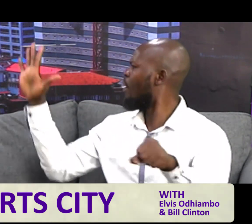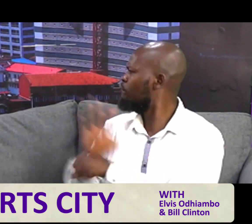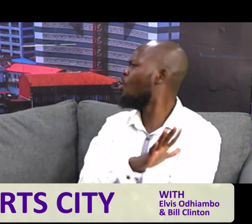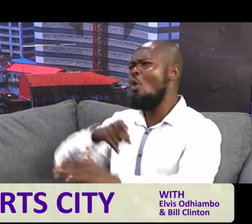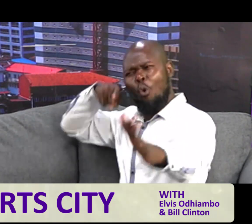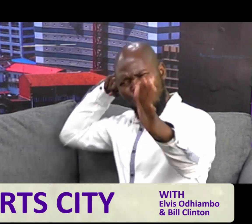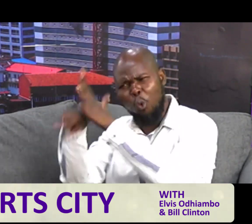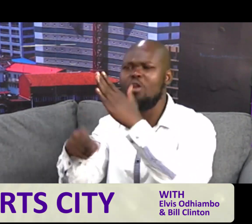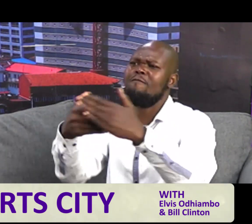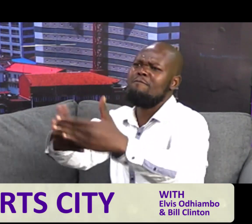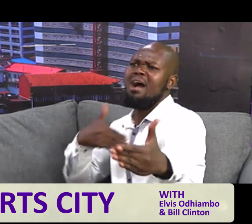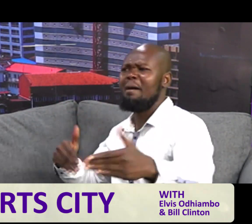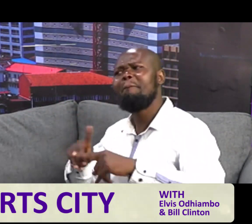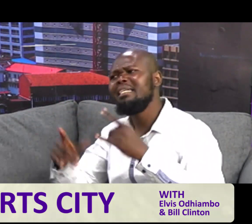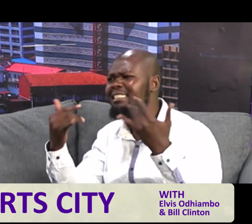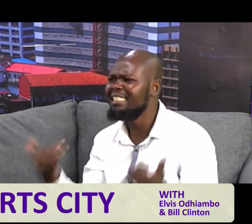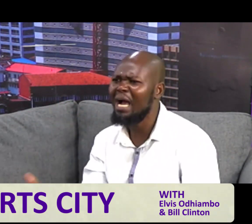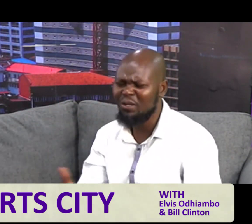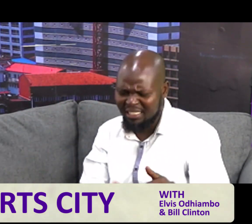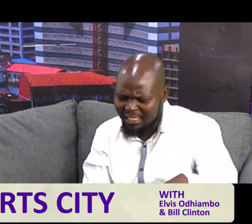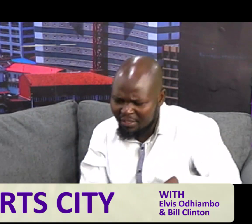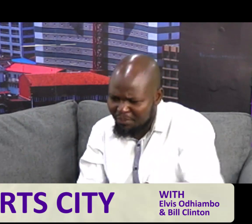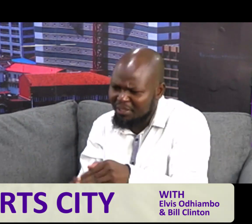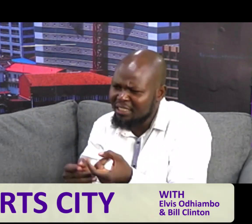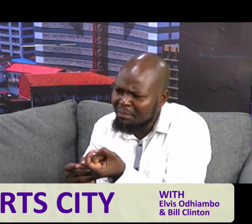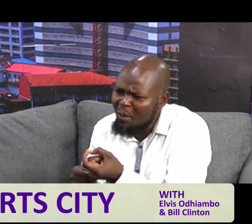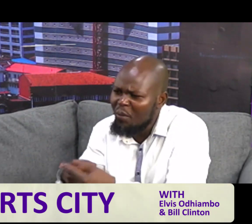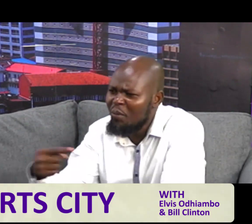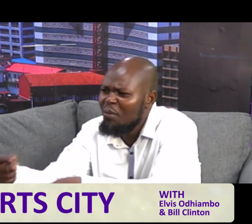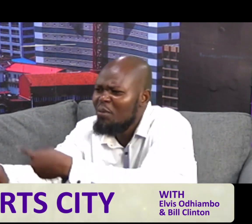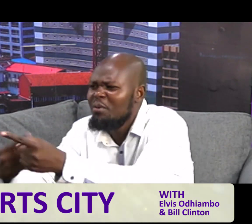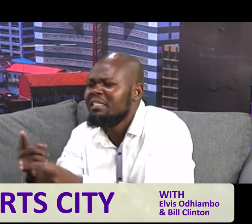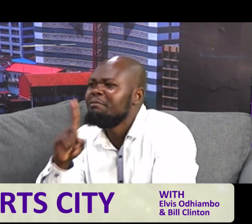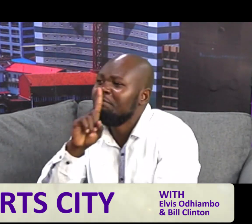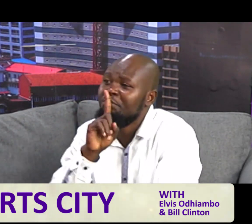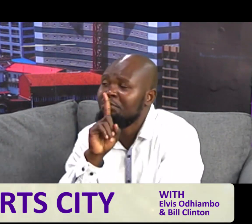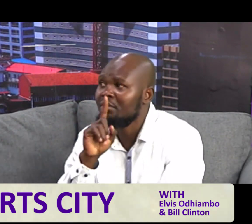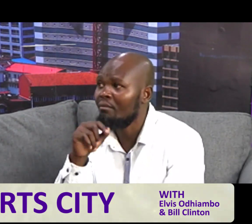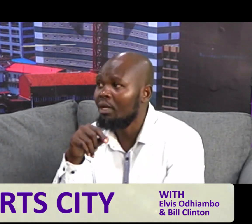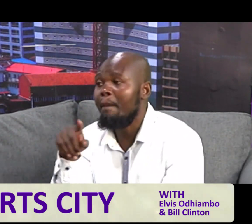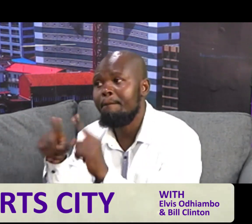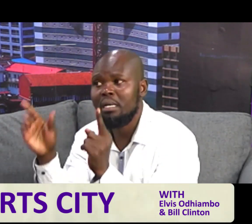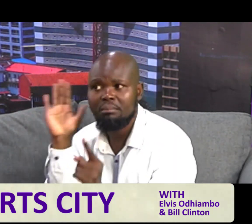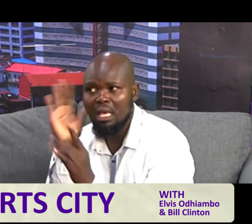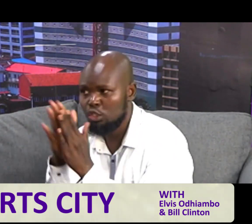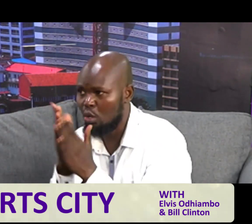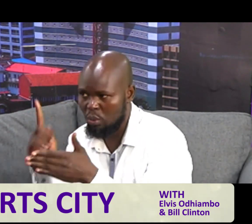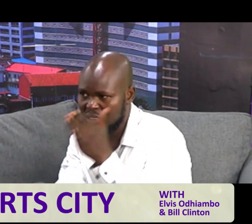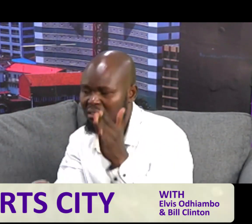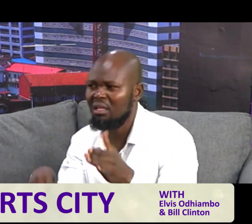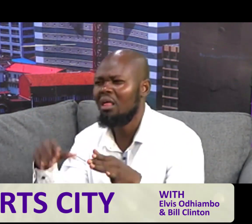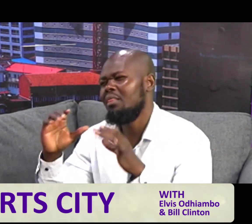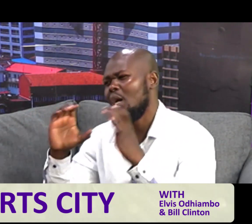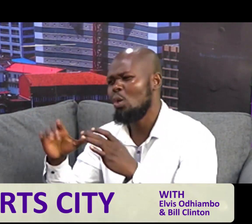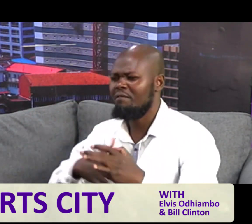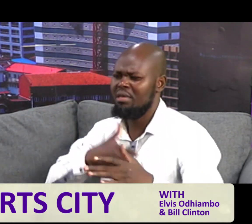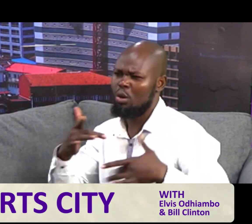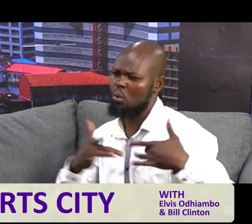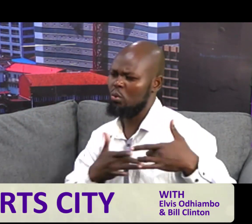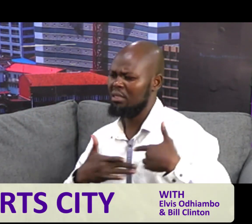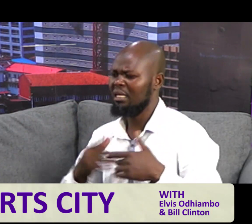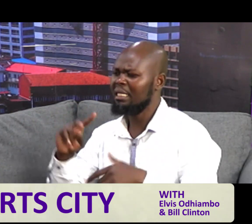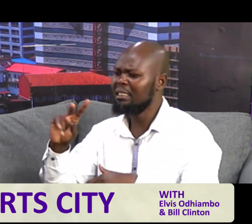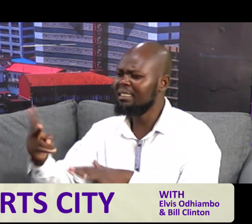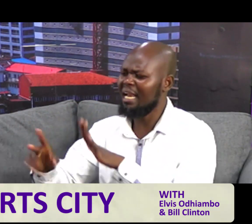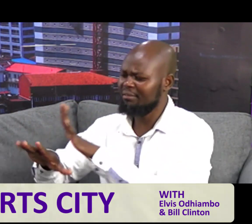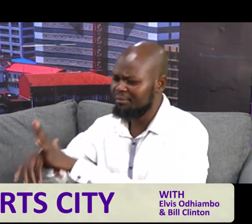his attitude and morale was very much high. Right. But for now, we've seen he's more of a silent person, a